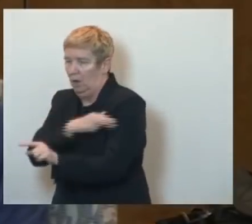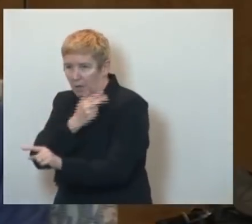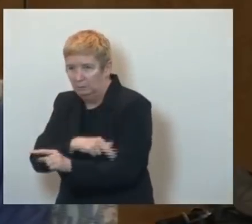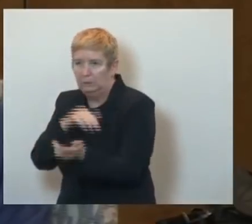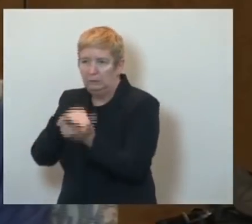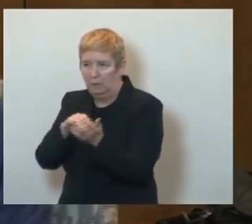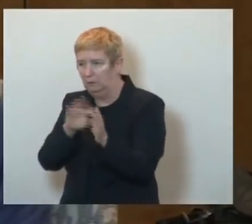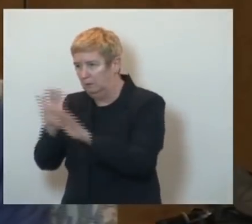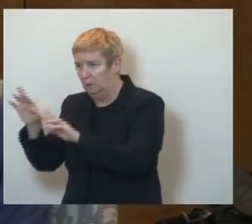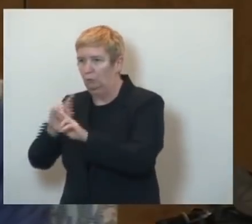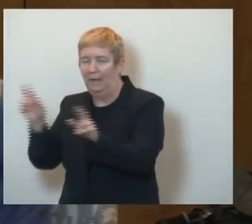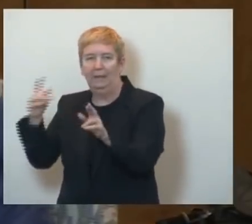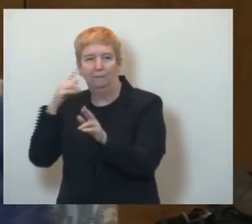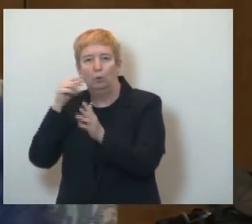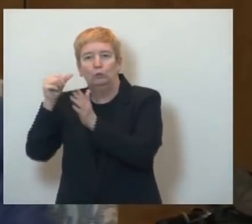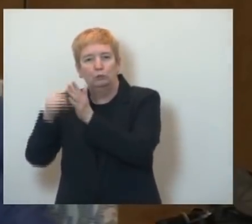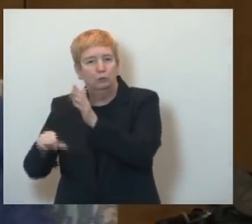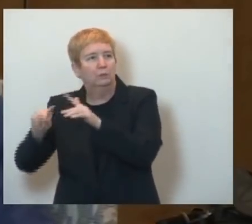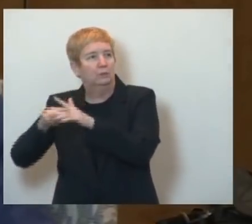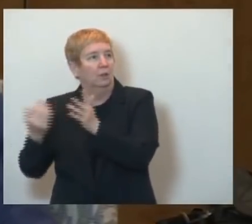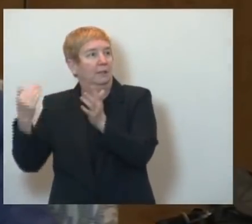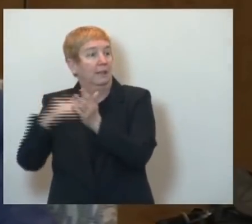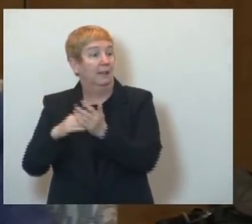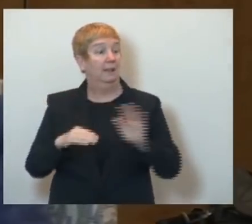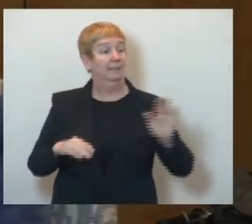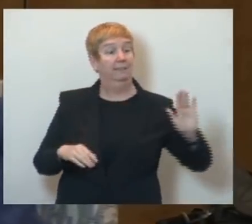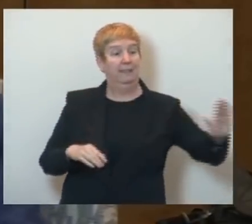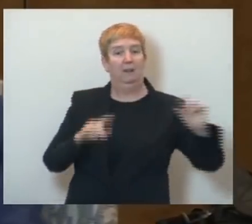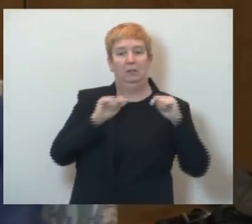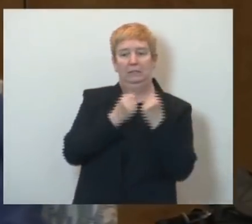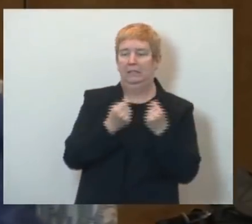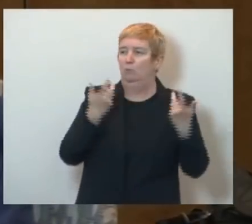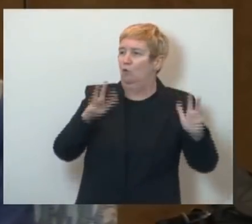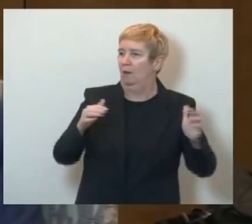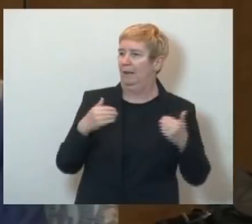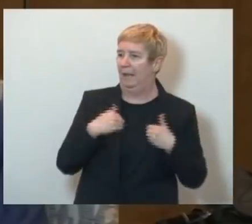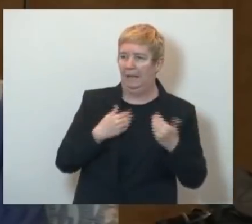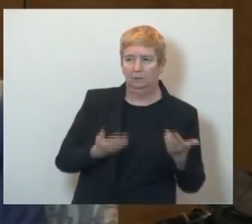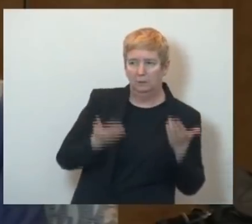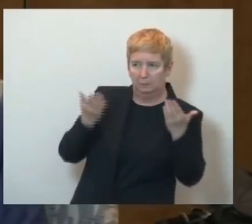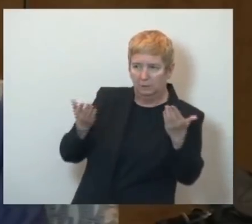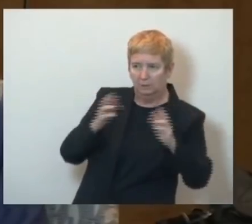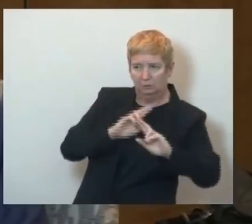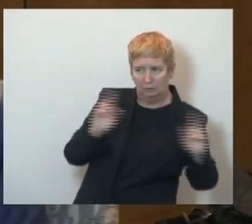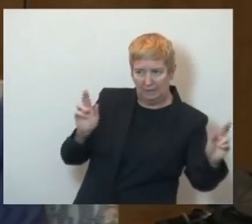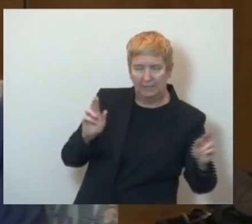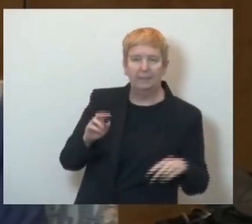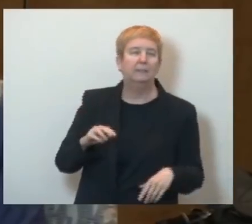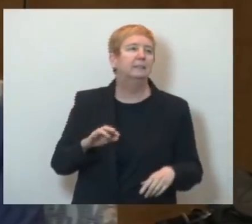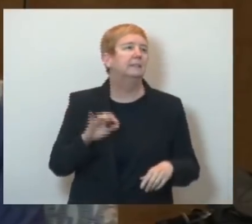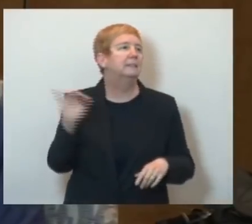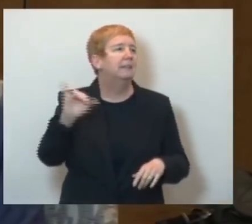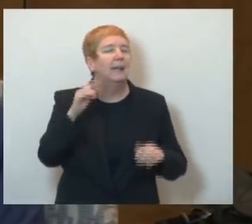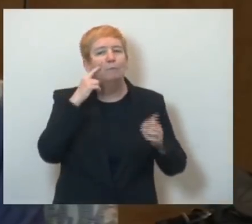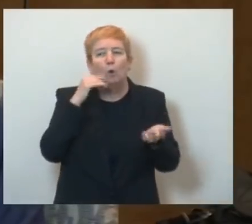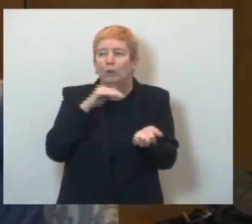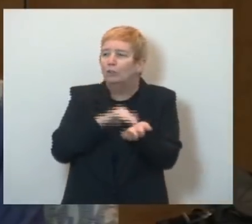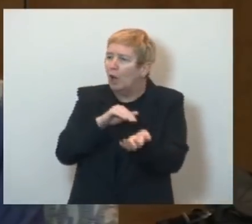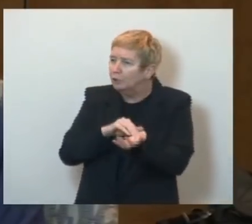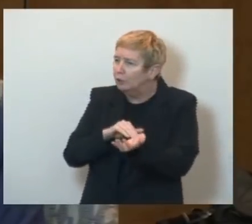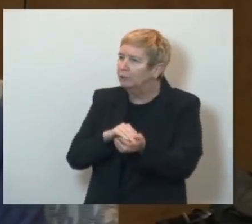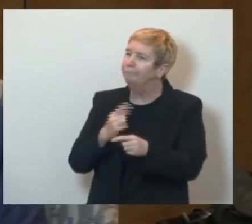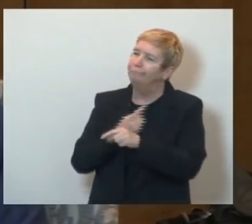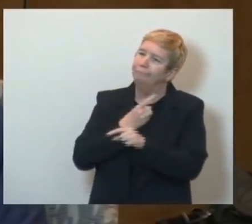the way that the team has recommended re-expansion. Same for physician and other practitioner